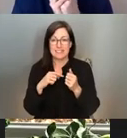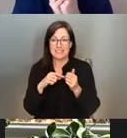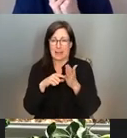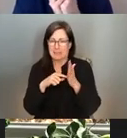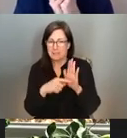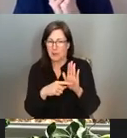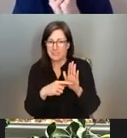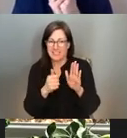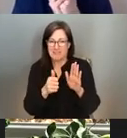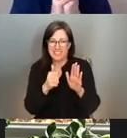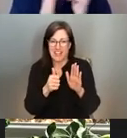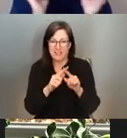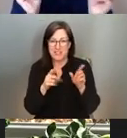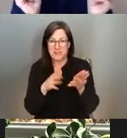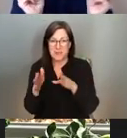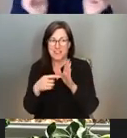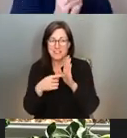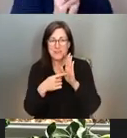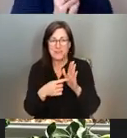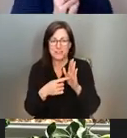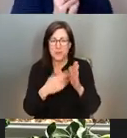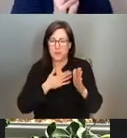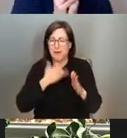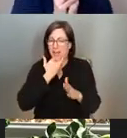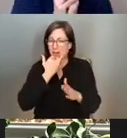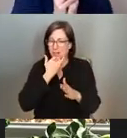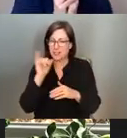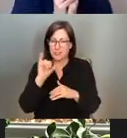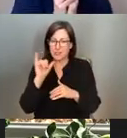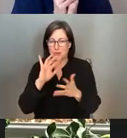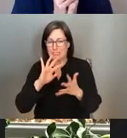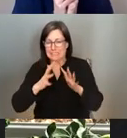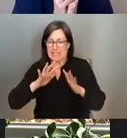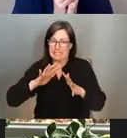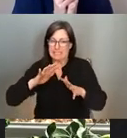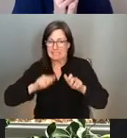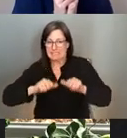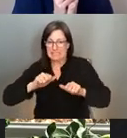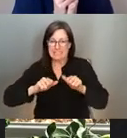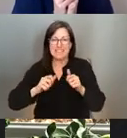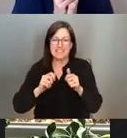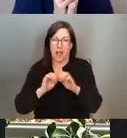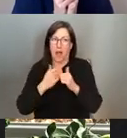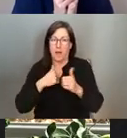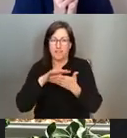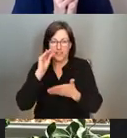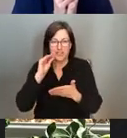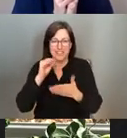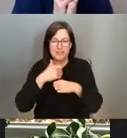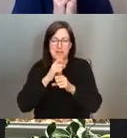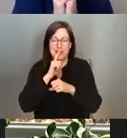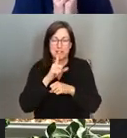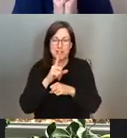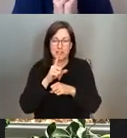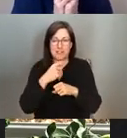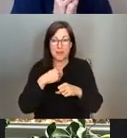on pictures coming up to show you some errors or some roughness and ways that we've learned to make this better